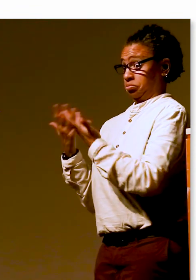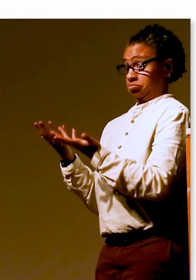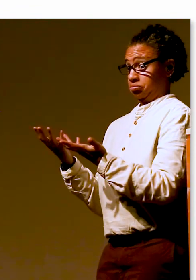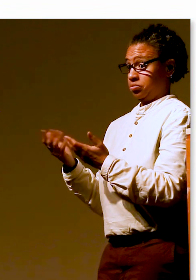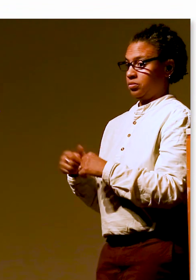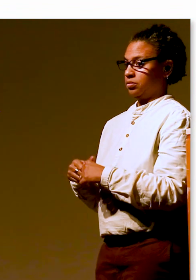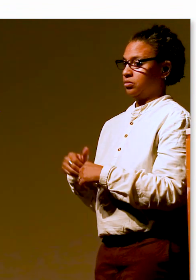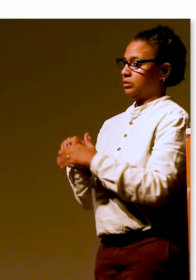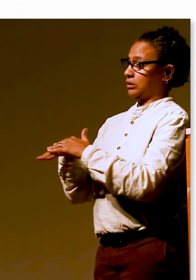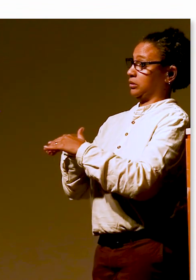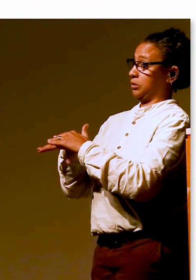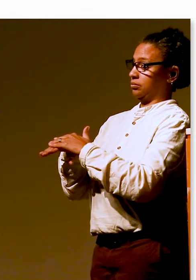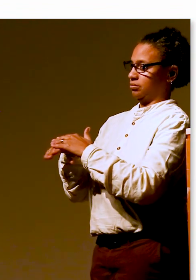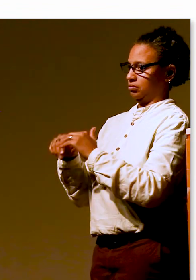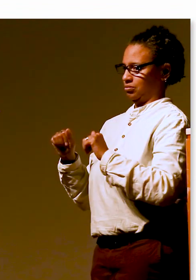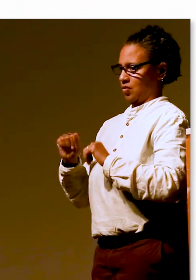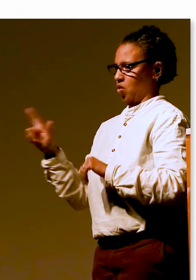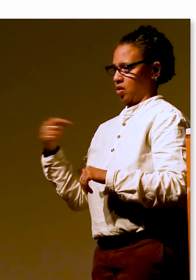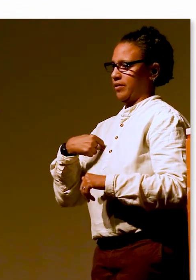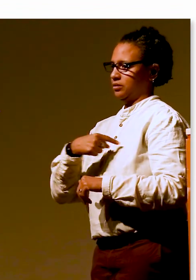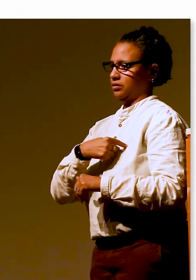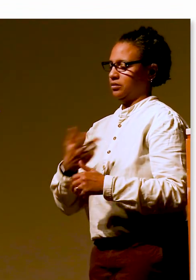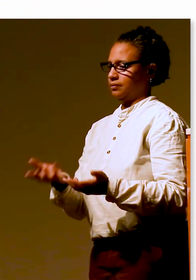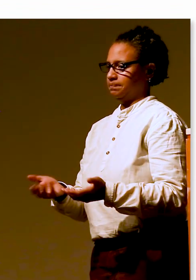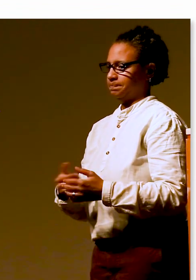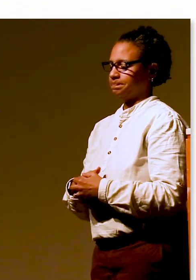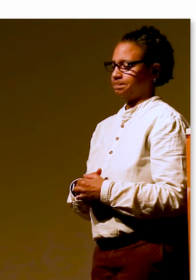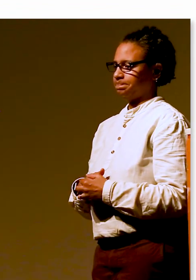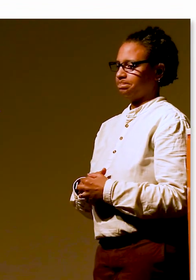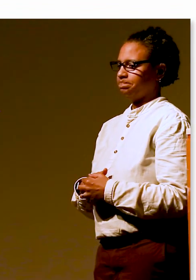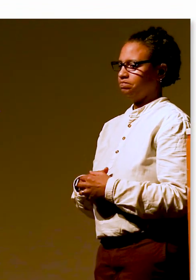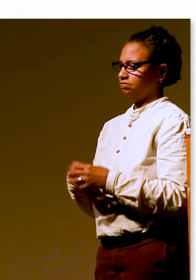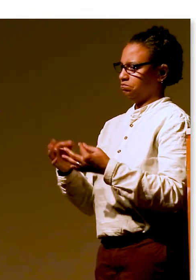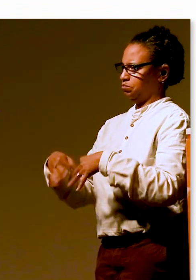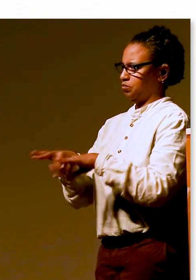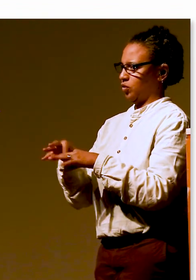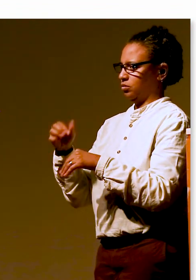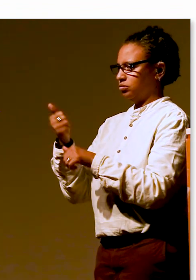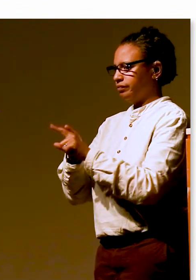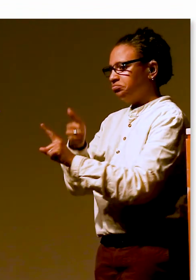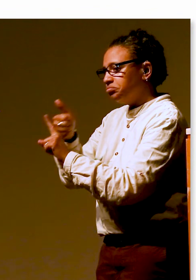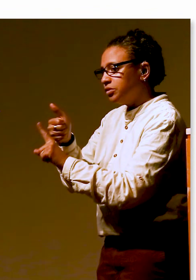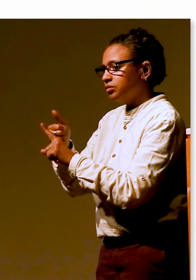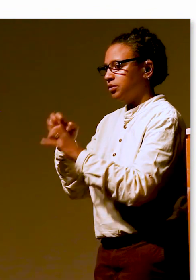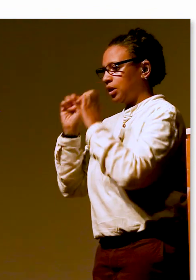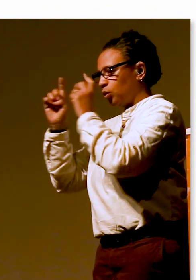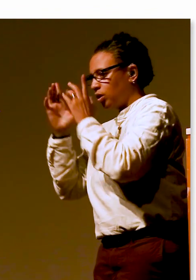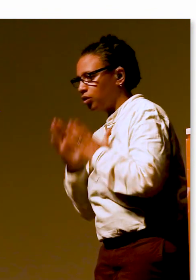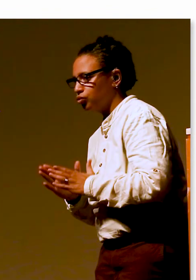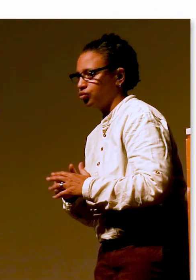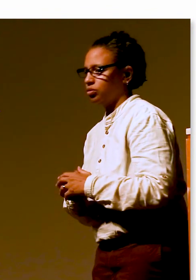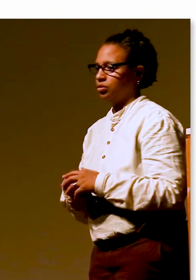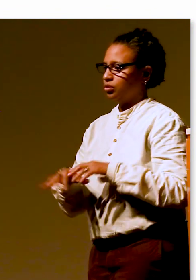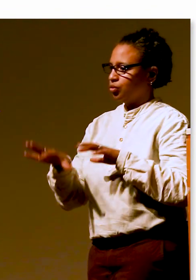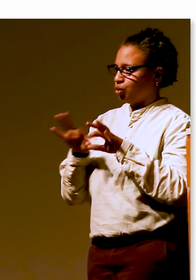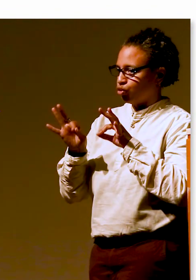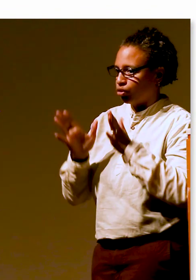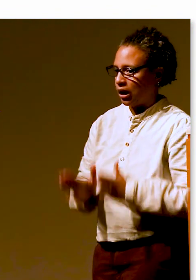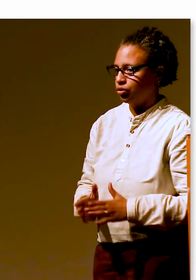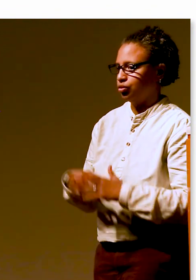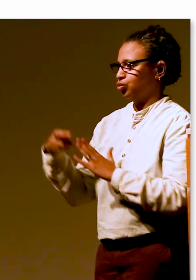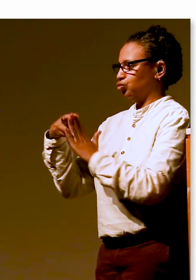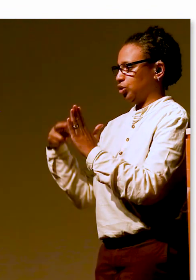course, to peers who are working in museums, people who are educators, curators, registrars. Everyone has an